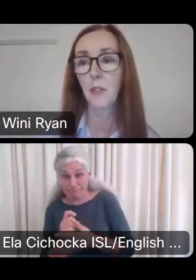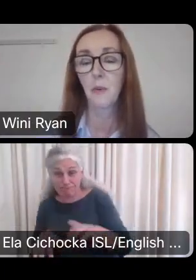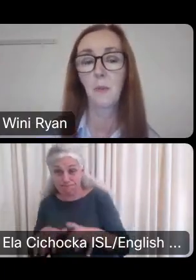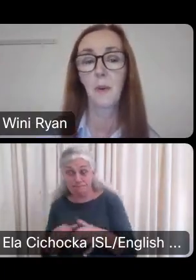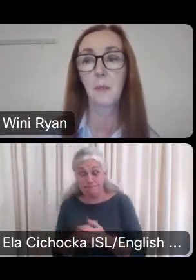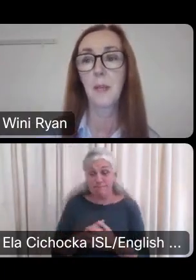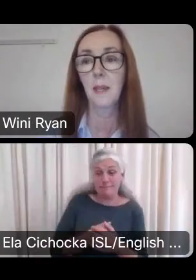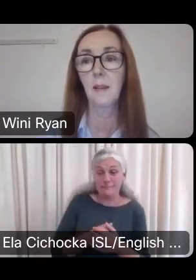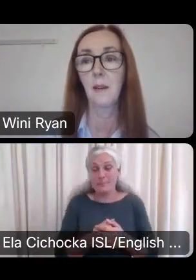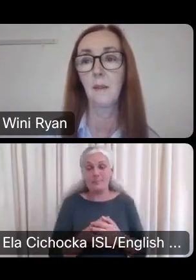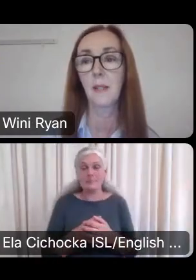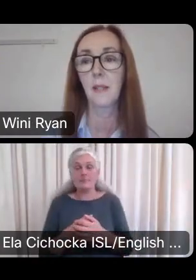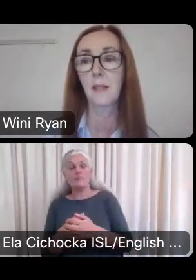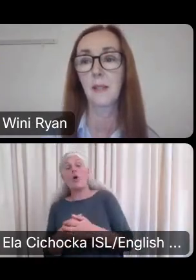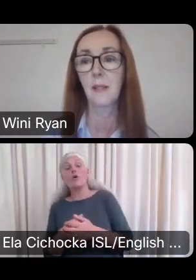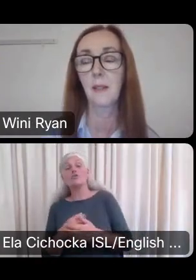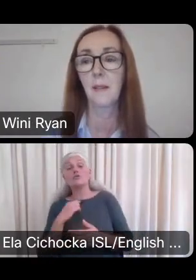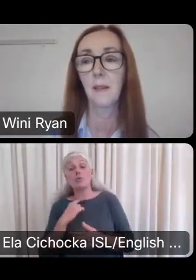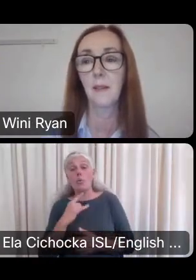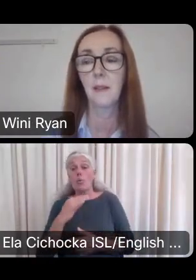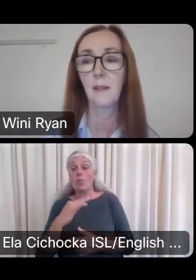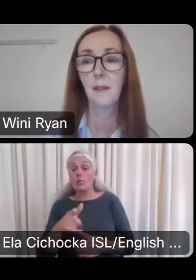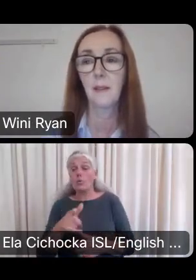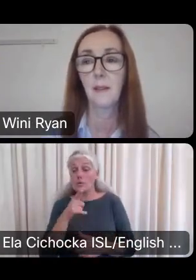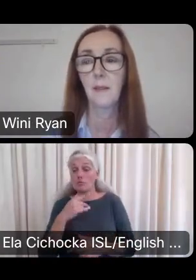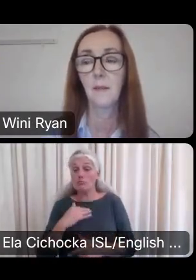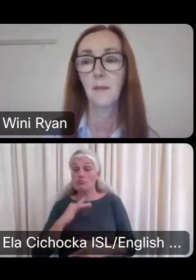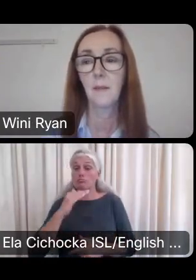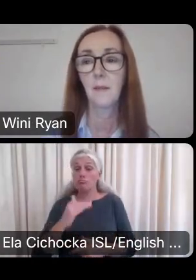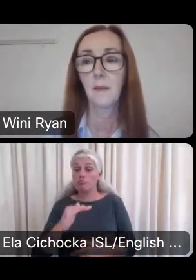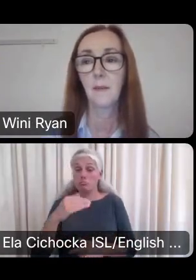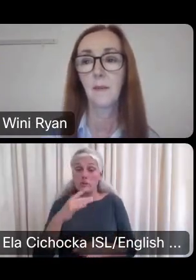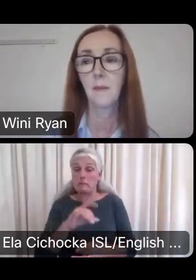your tone while speaking. Lovely, thanks, Nancy.